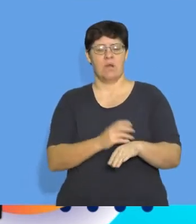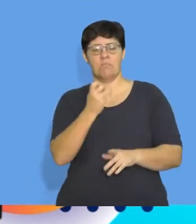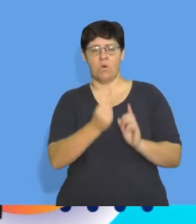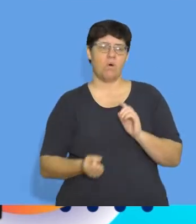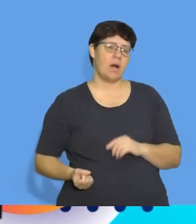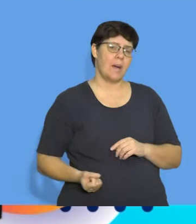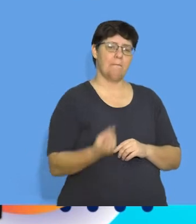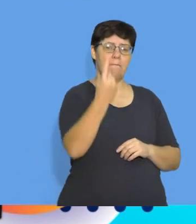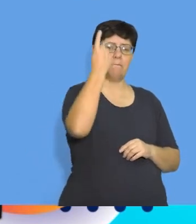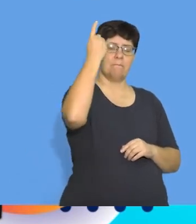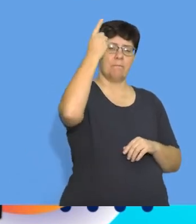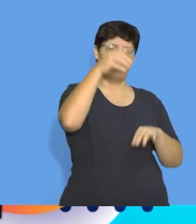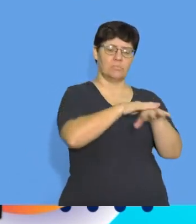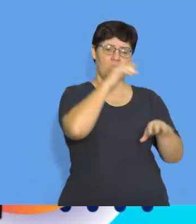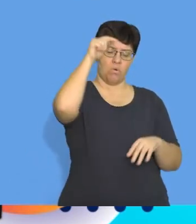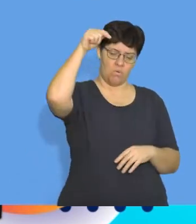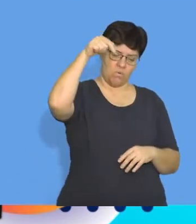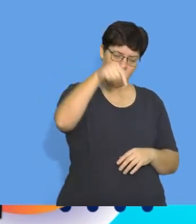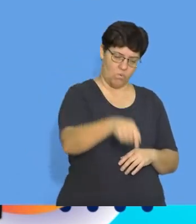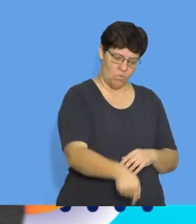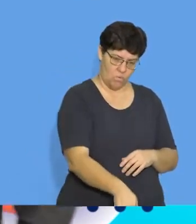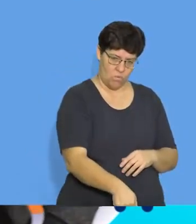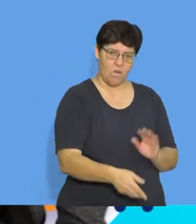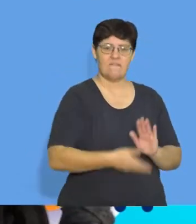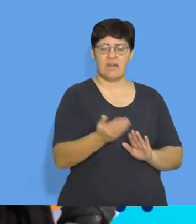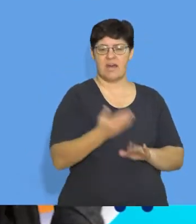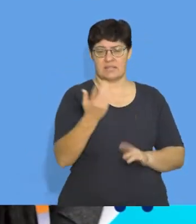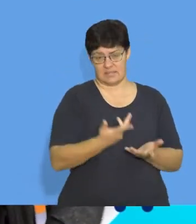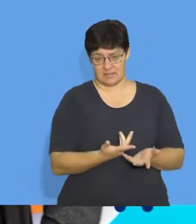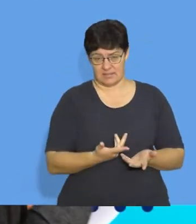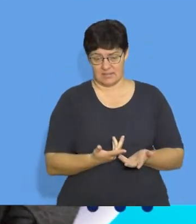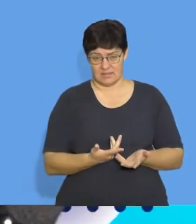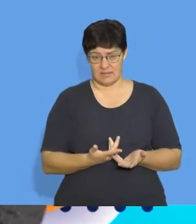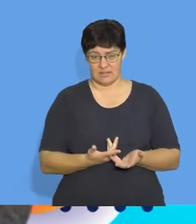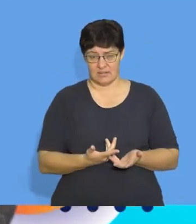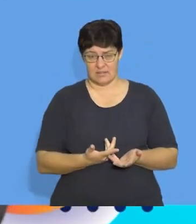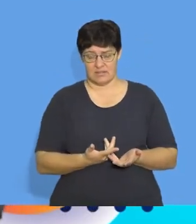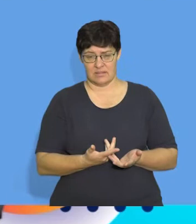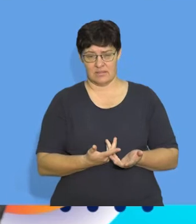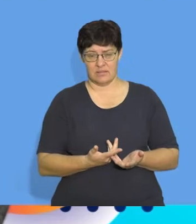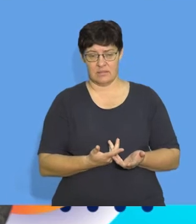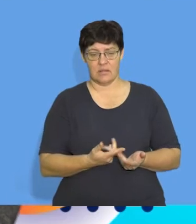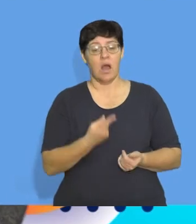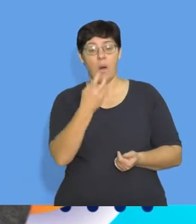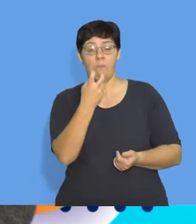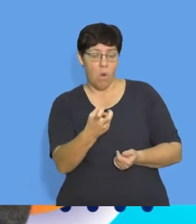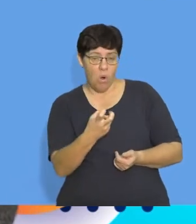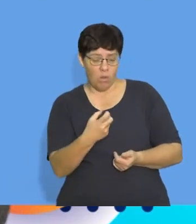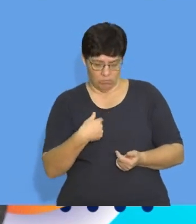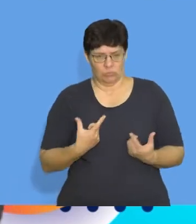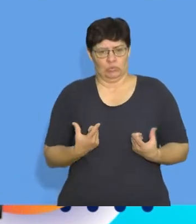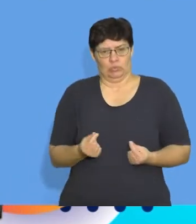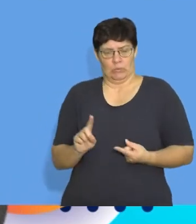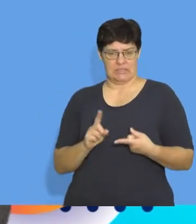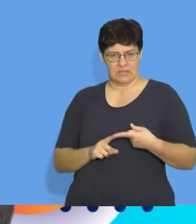get slower and come back down and get faster. So it all depends on what we do with the ball, what